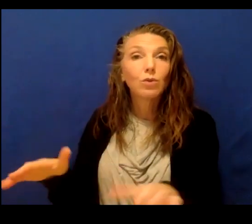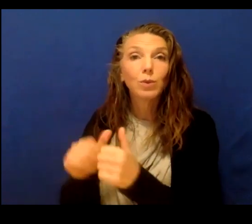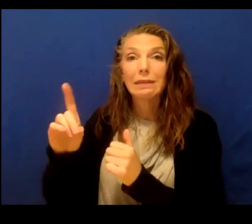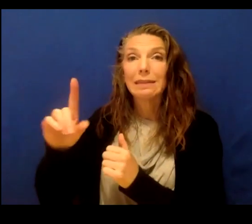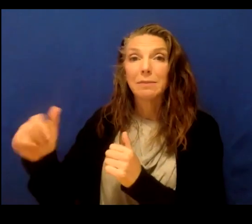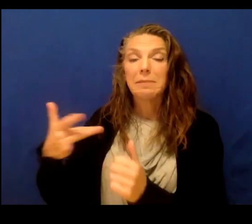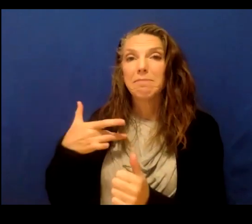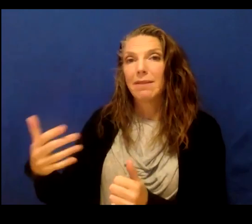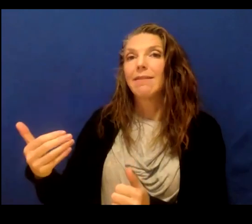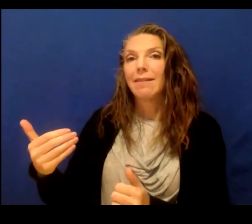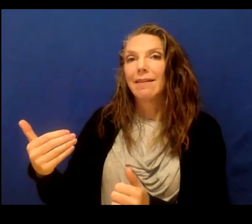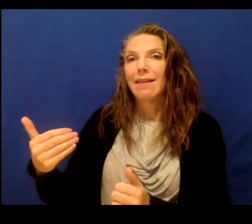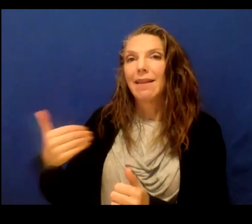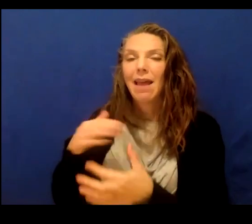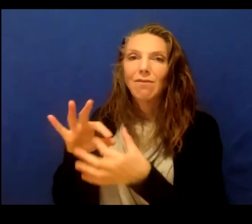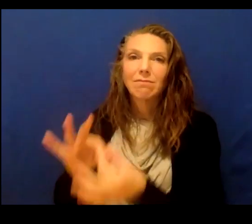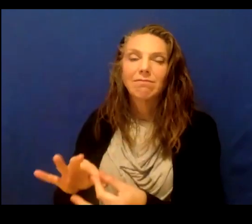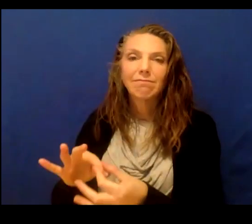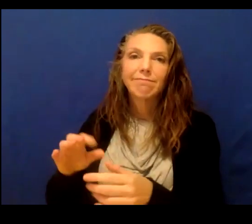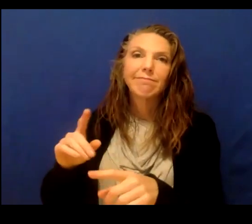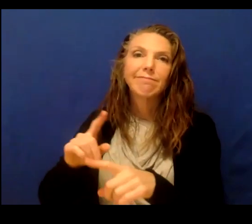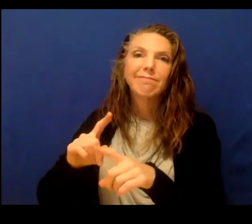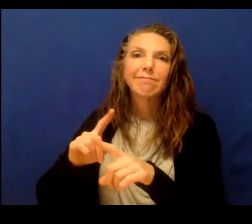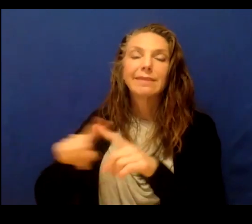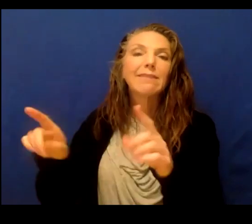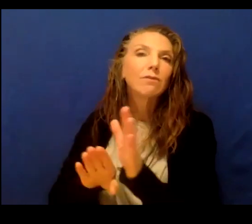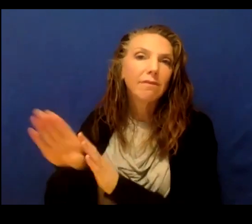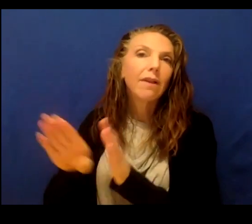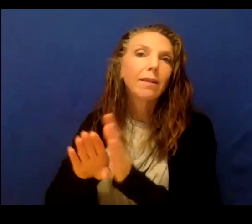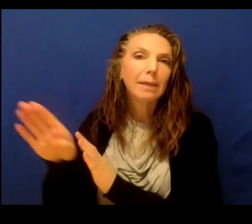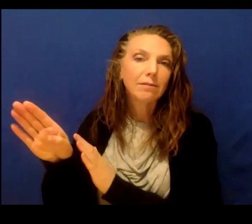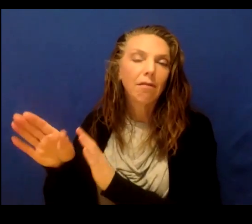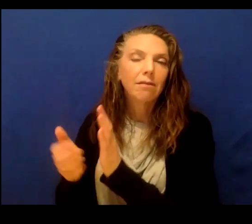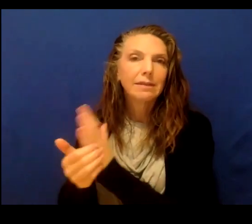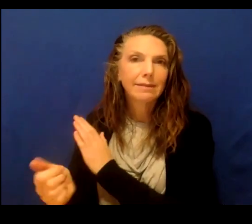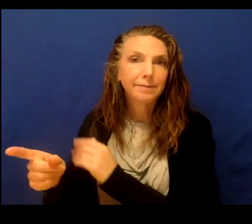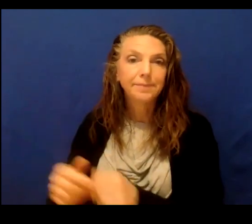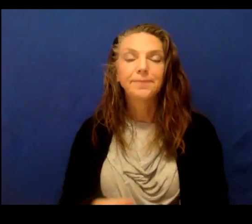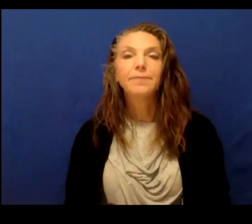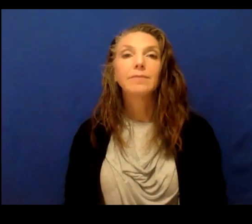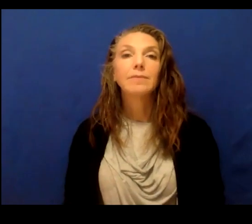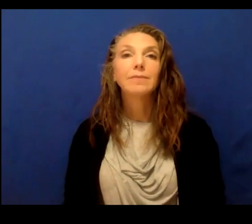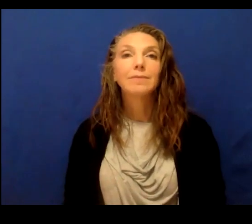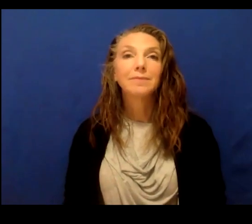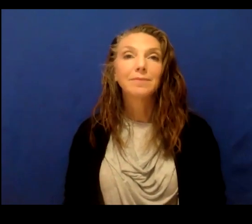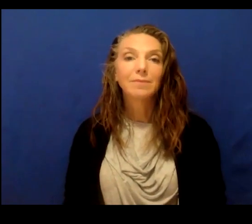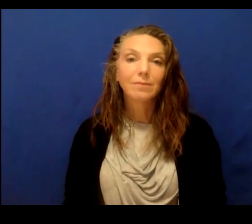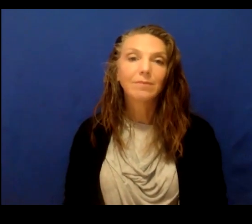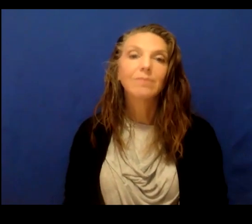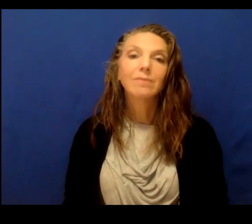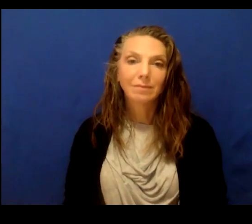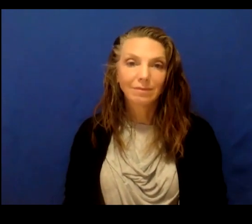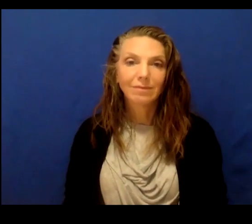disabilities often have around various, domains of development. So we